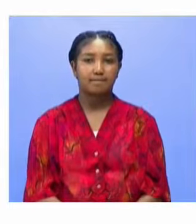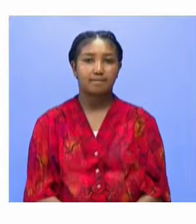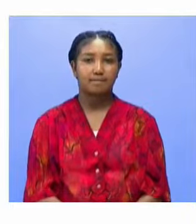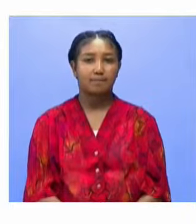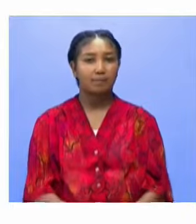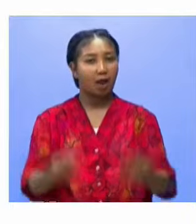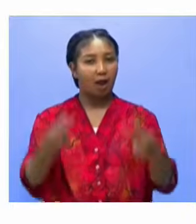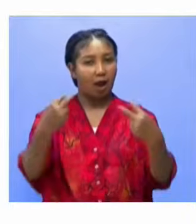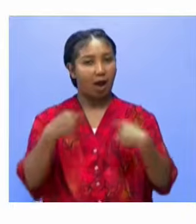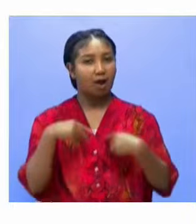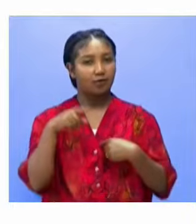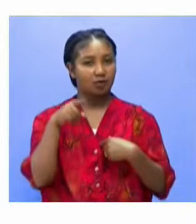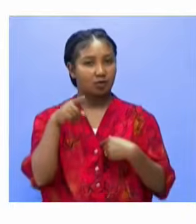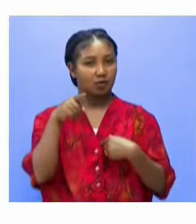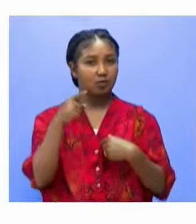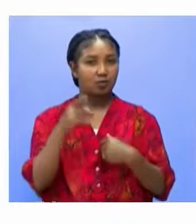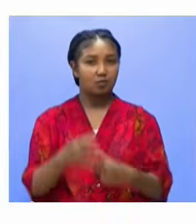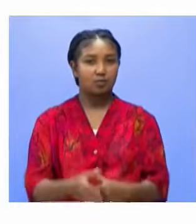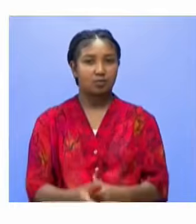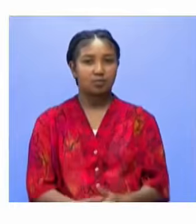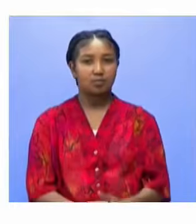Have you